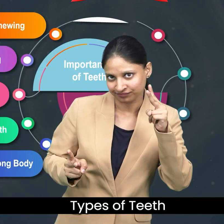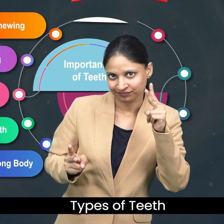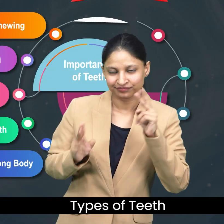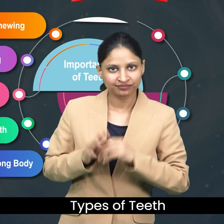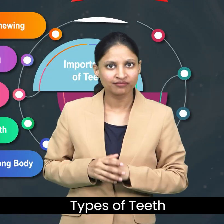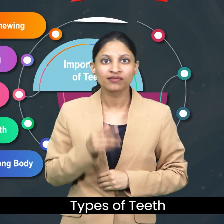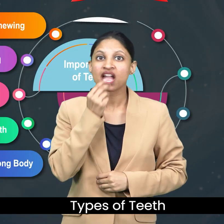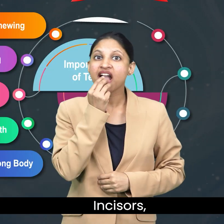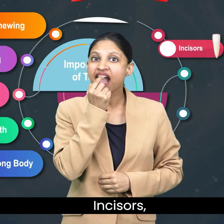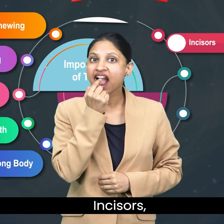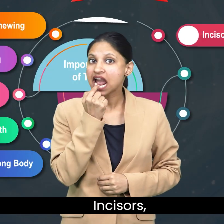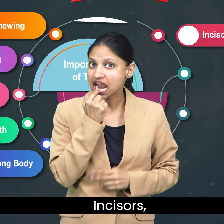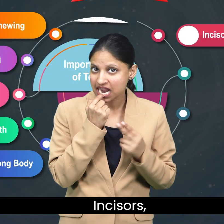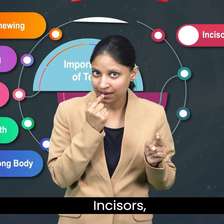teeth: